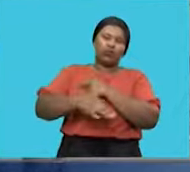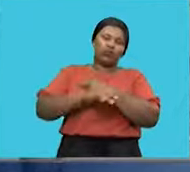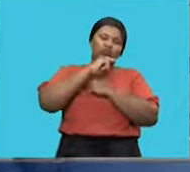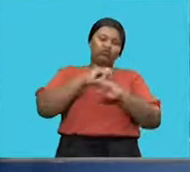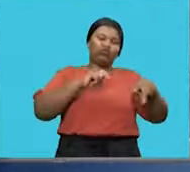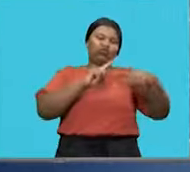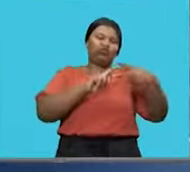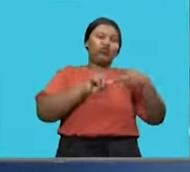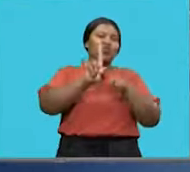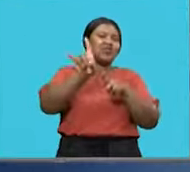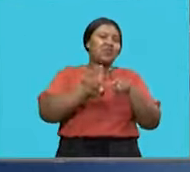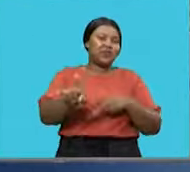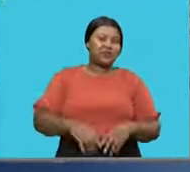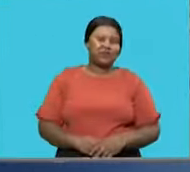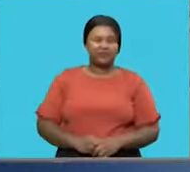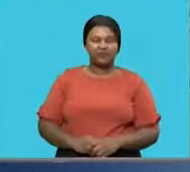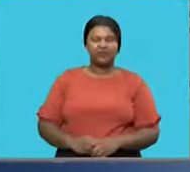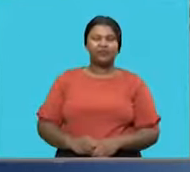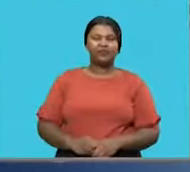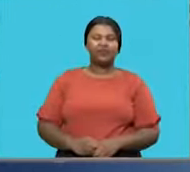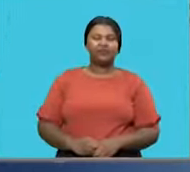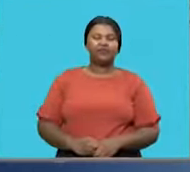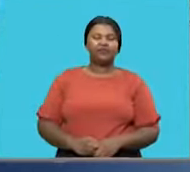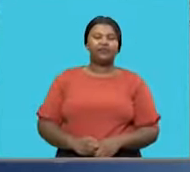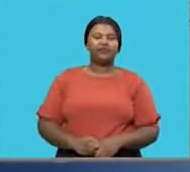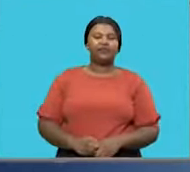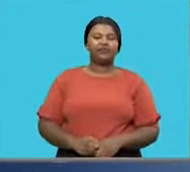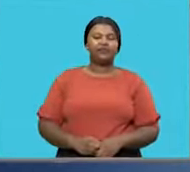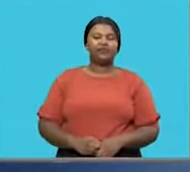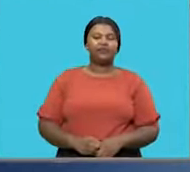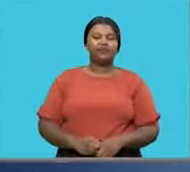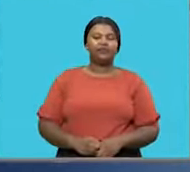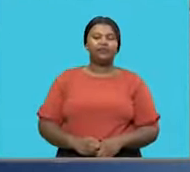victory. For Soweto TV Sports News, I am Katlego Musielele.